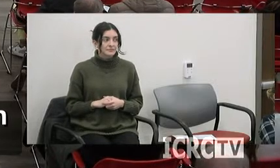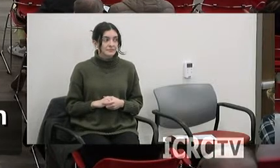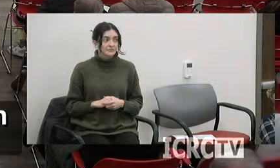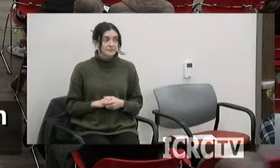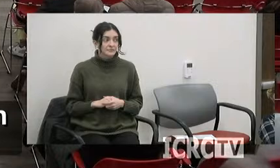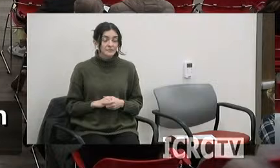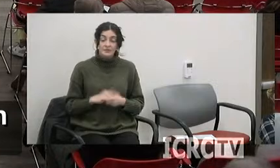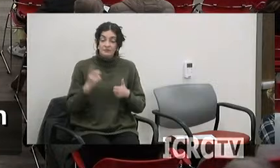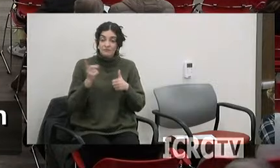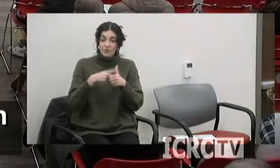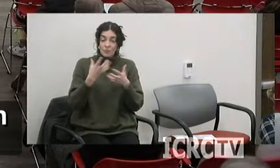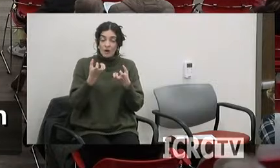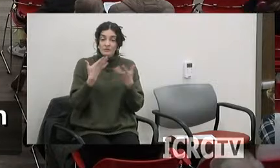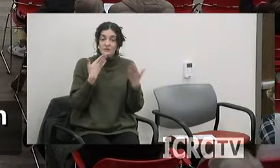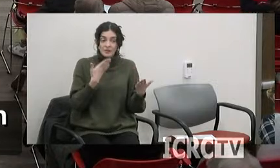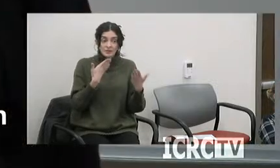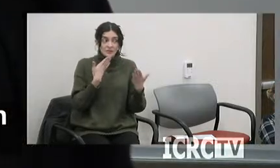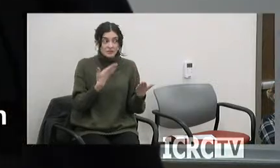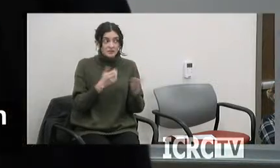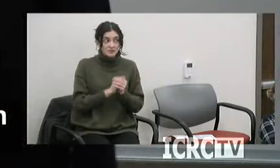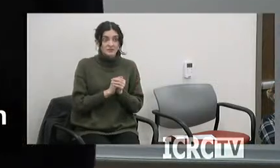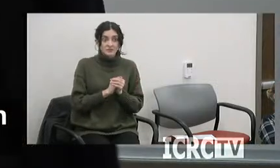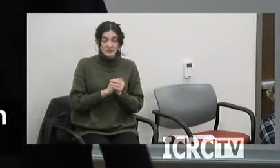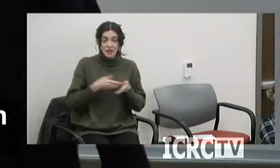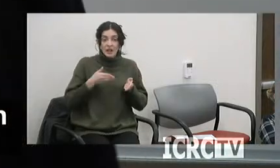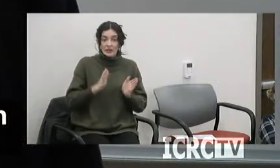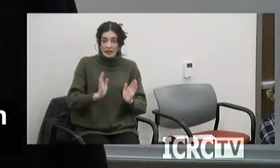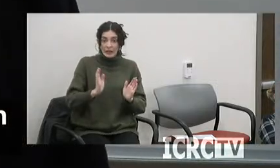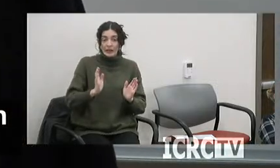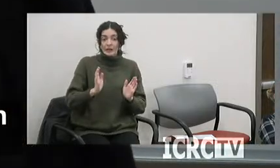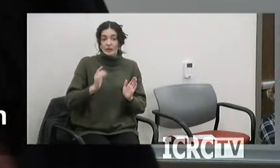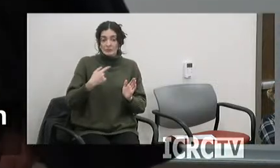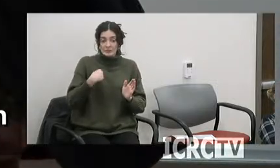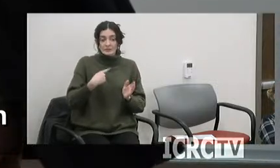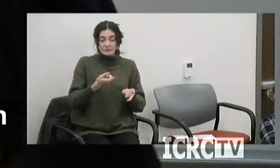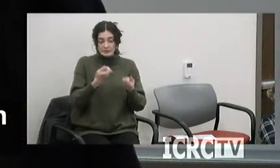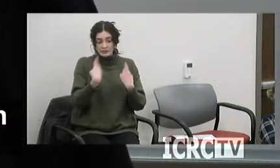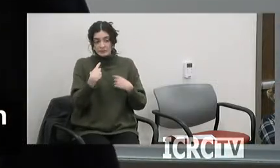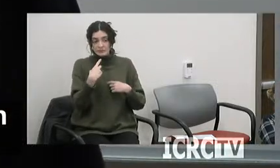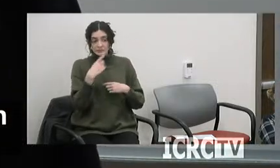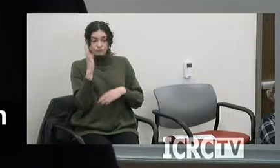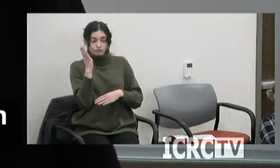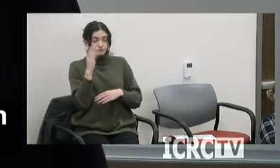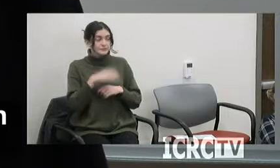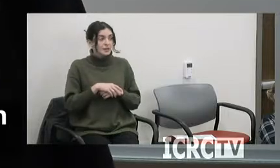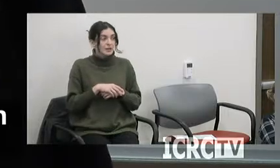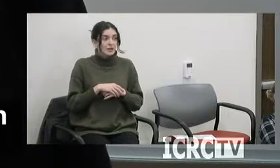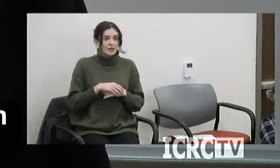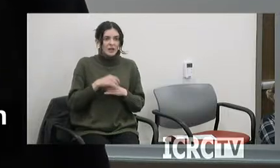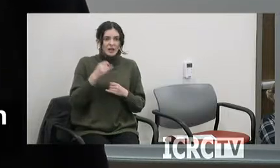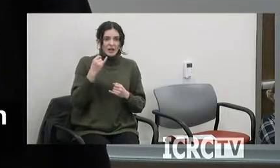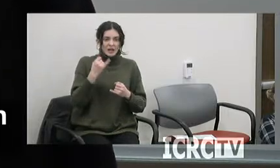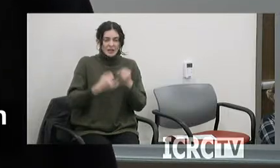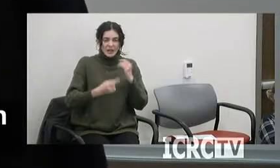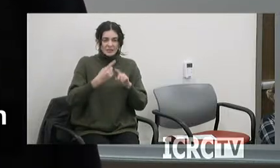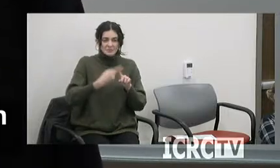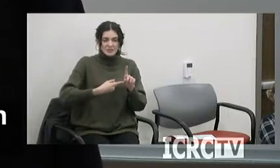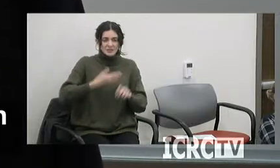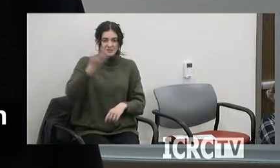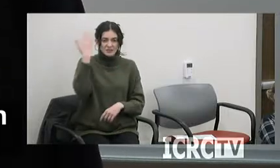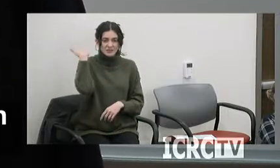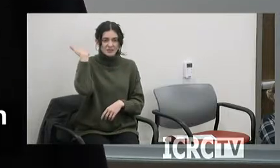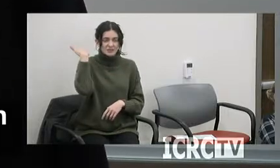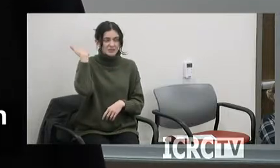First, I'd like to thank you all for allowing me the opportunity to speak today. At our last meeting here, I had noticed something